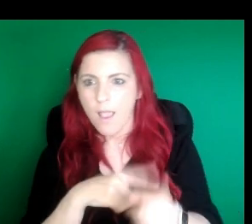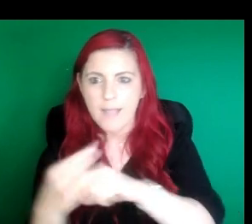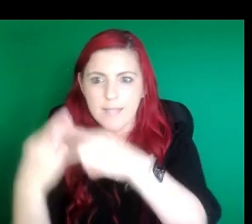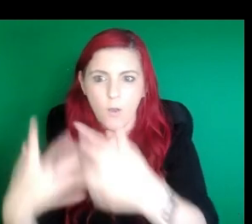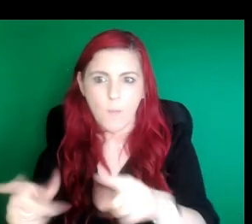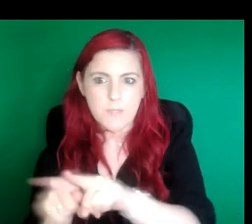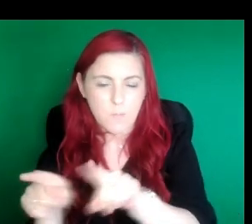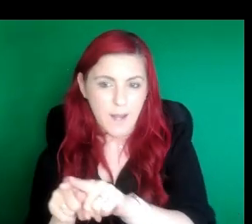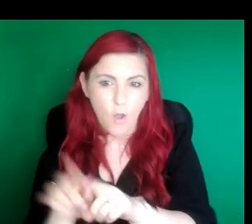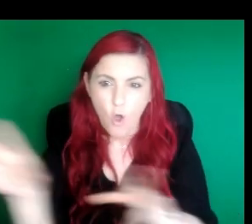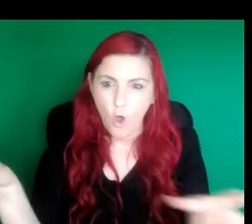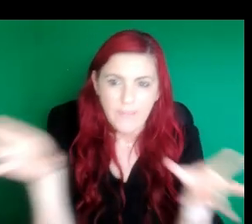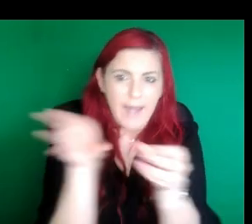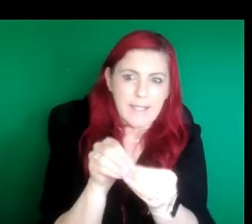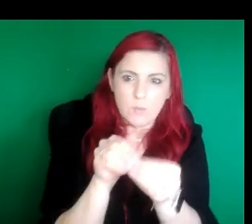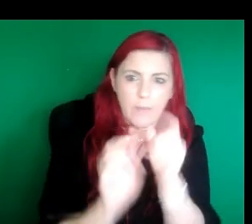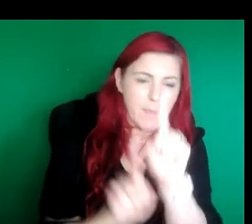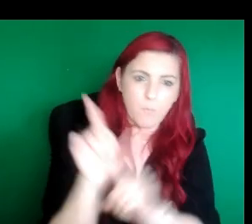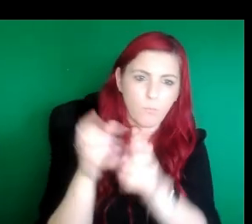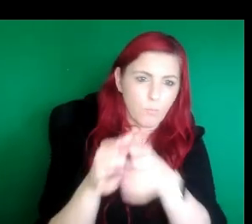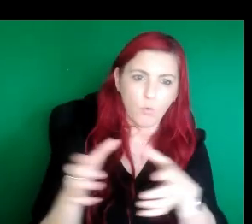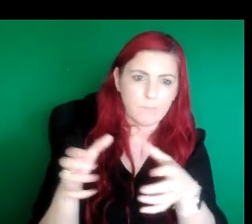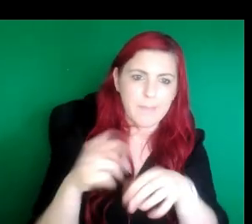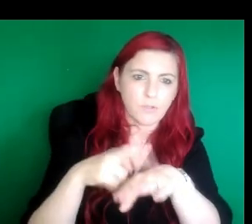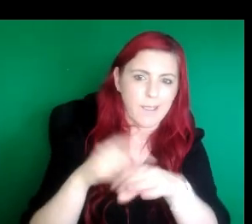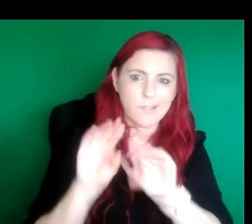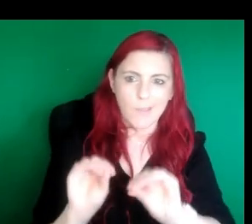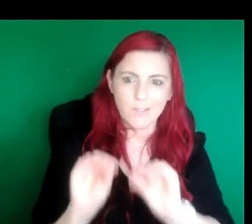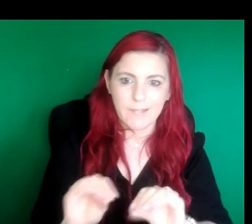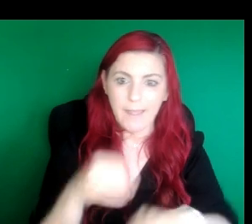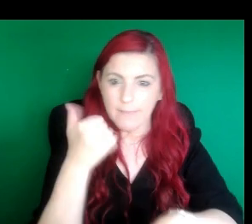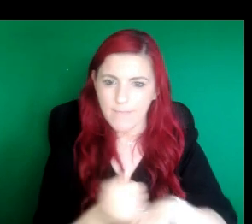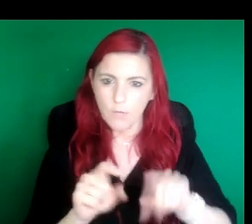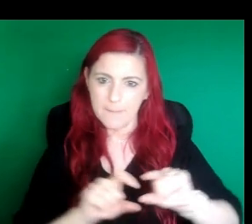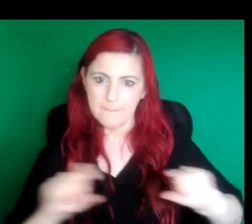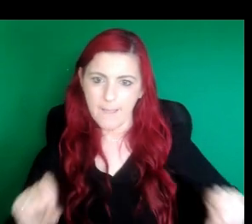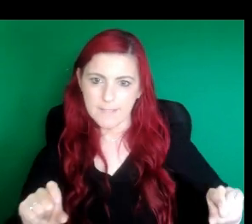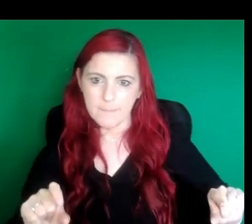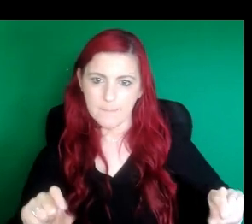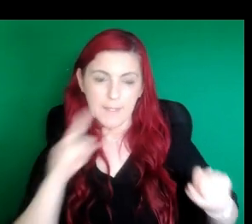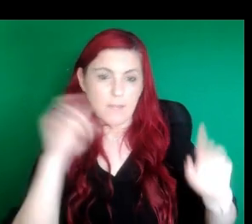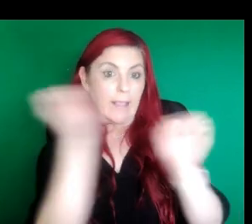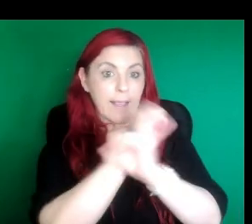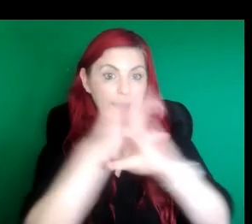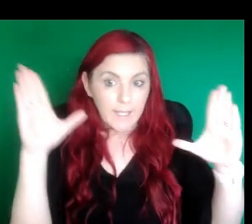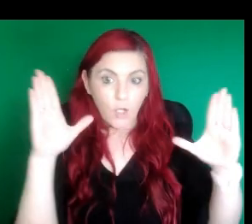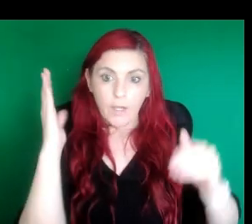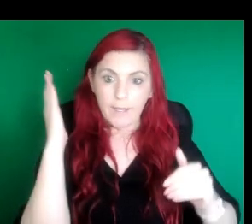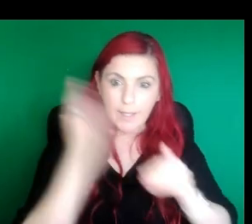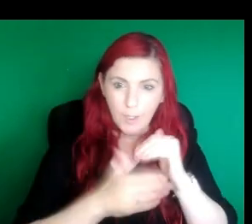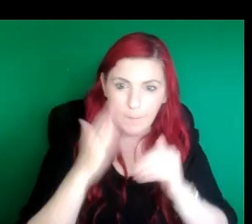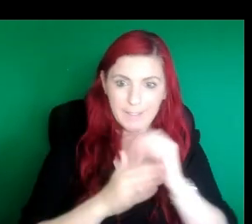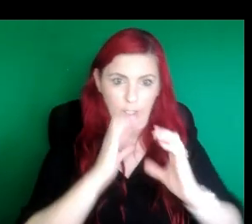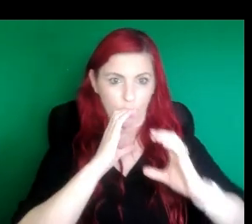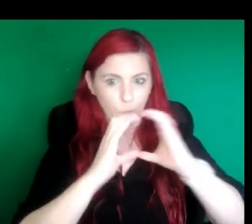I think, feed into education, improved education access and outcomes. And then at the very bottom, you need to have clear and